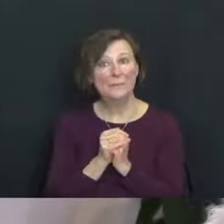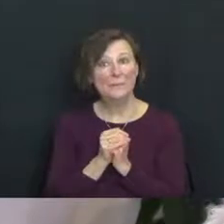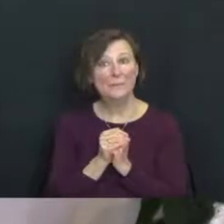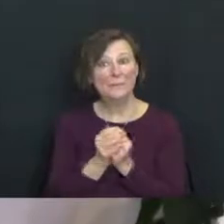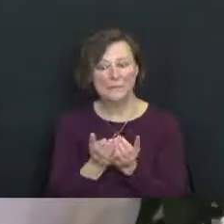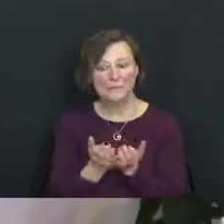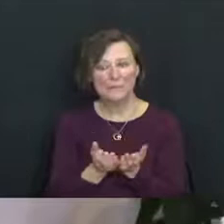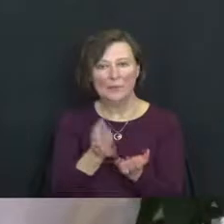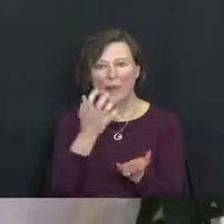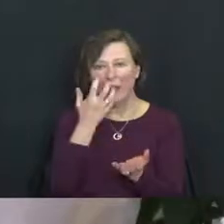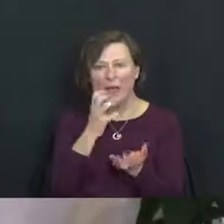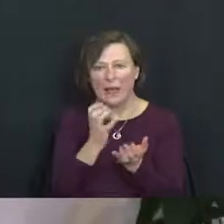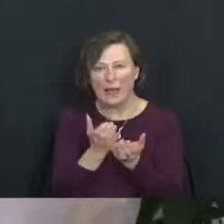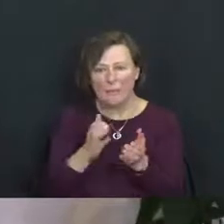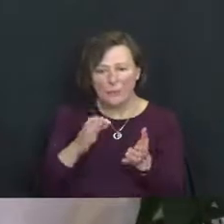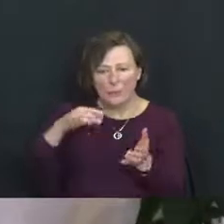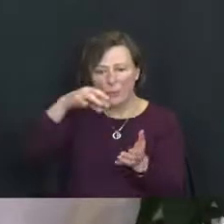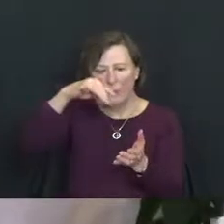Steaming hot bowl,